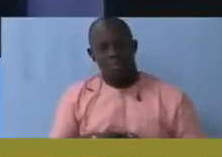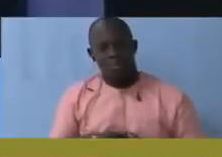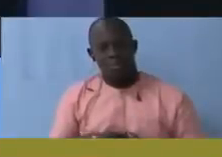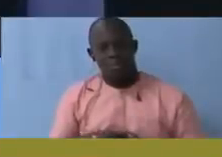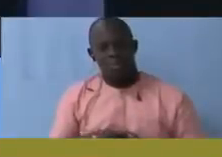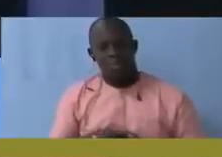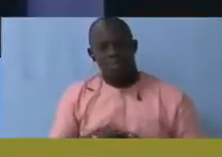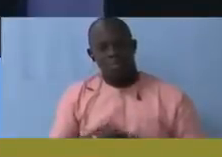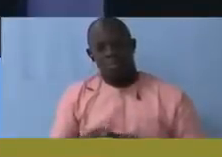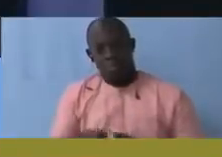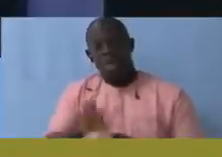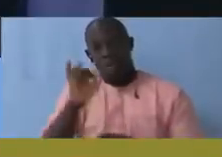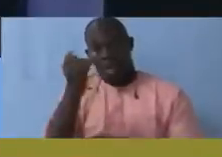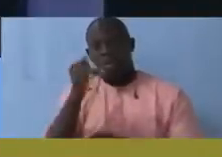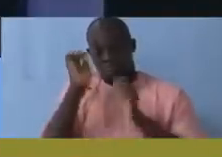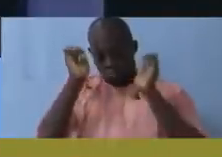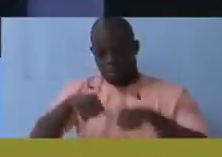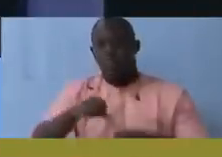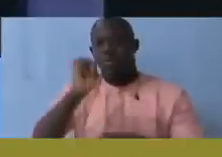it could be possible.